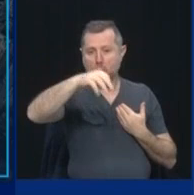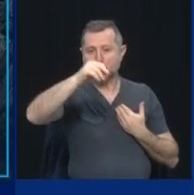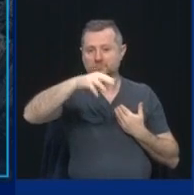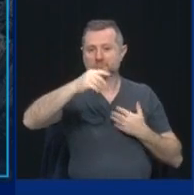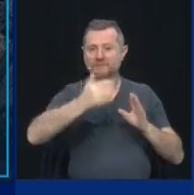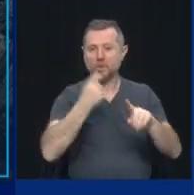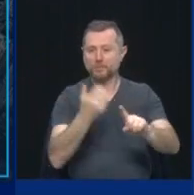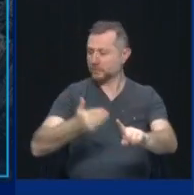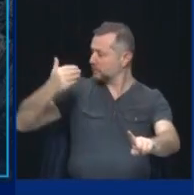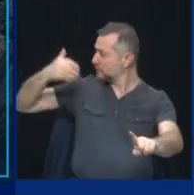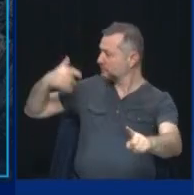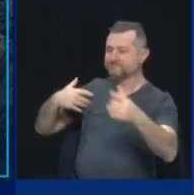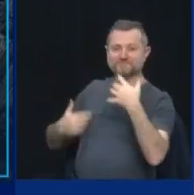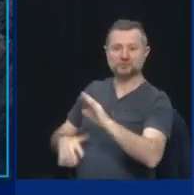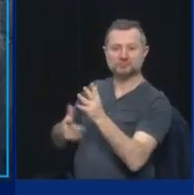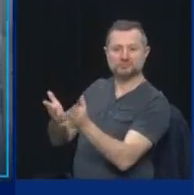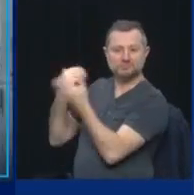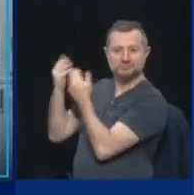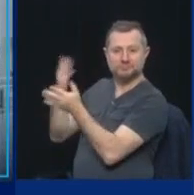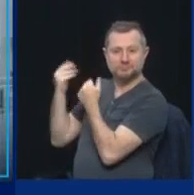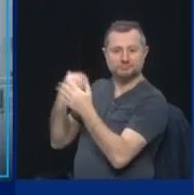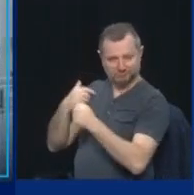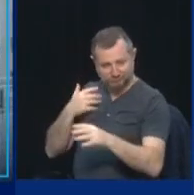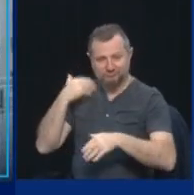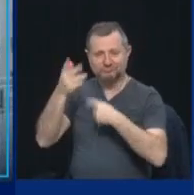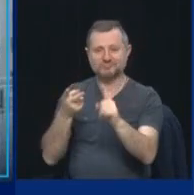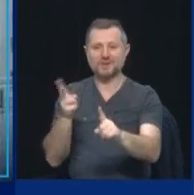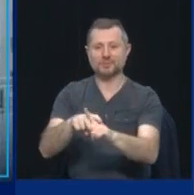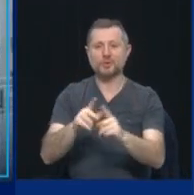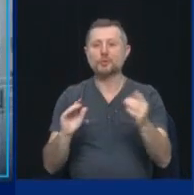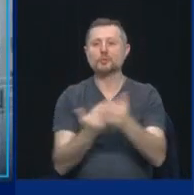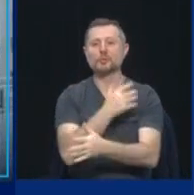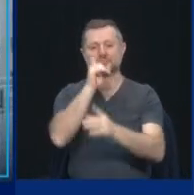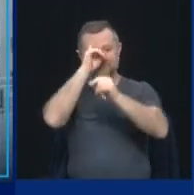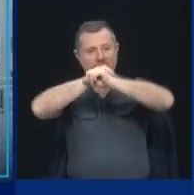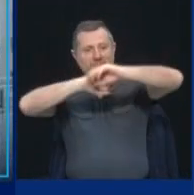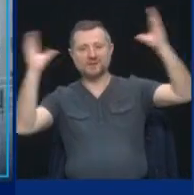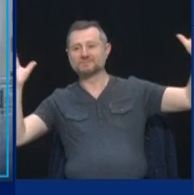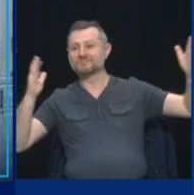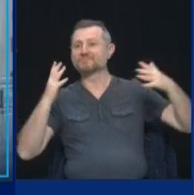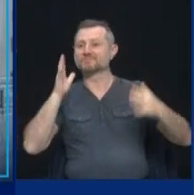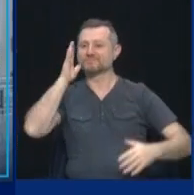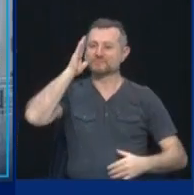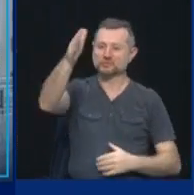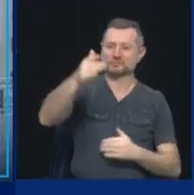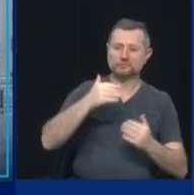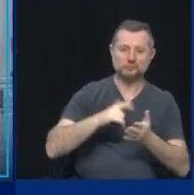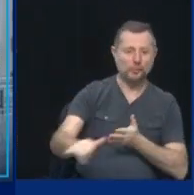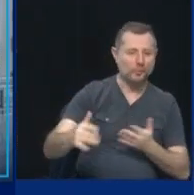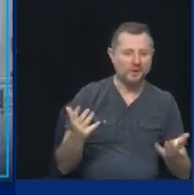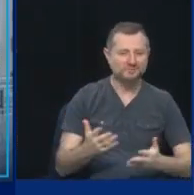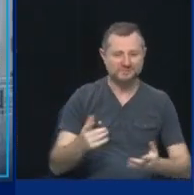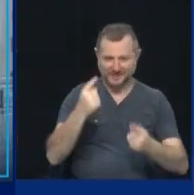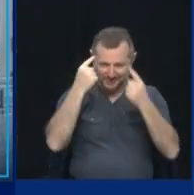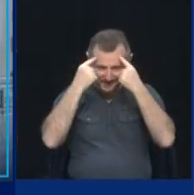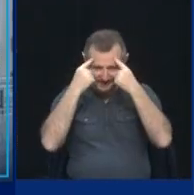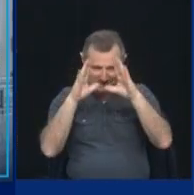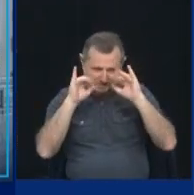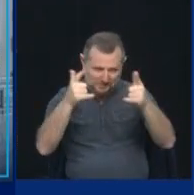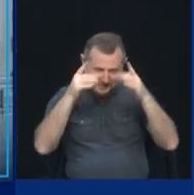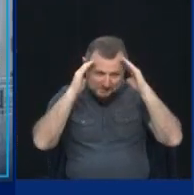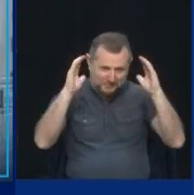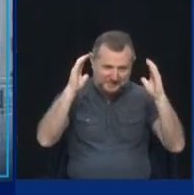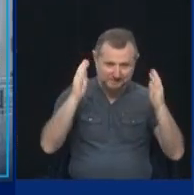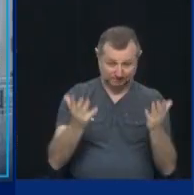went through, and we want to reimagine what New York can be. And think big. You look at this, what